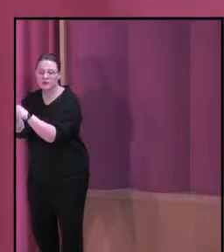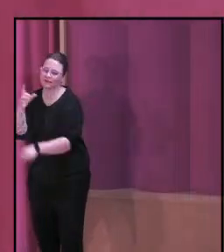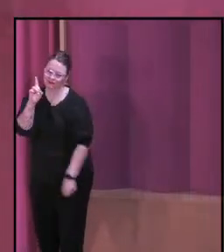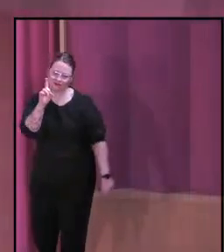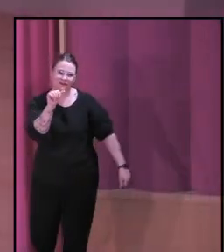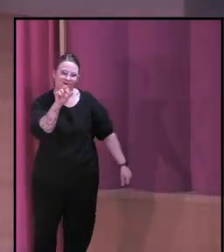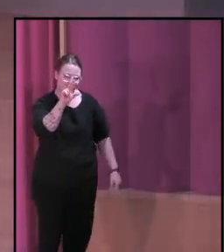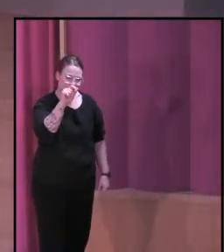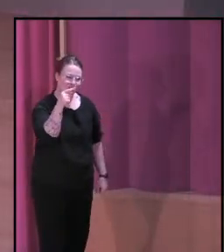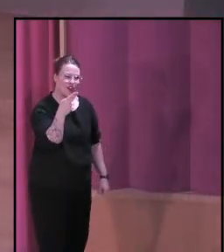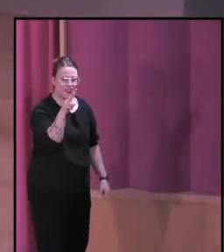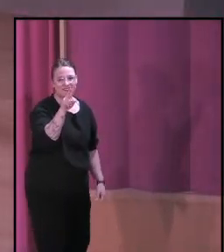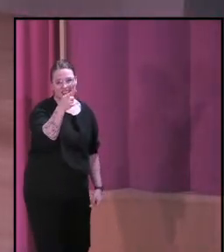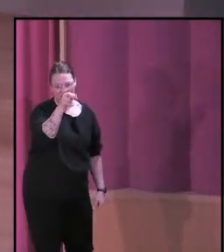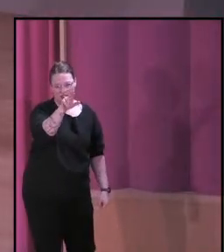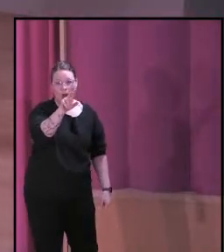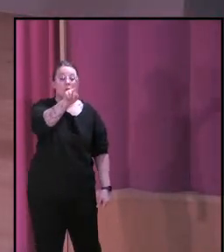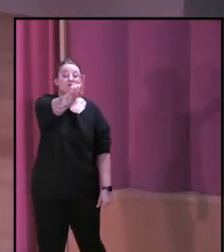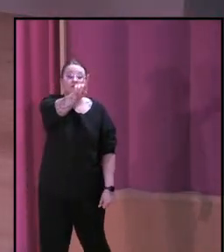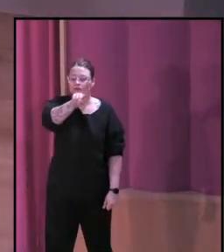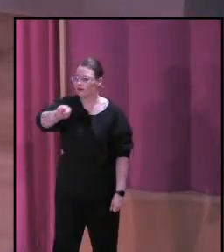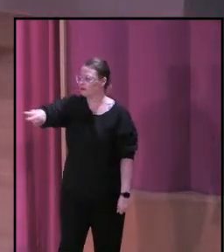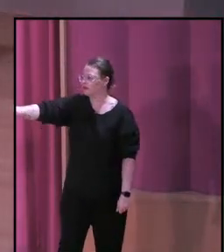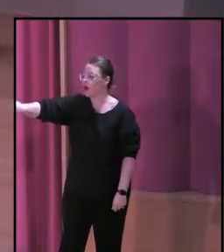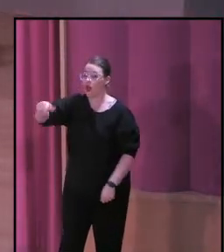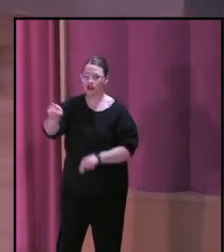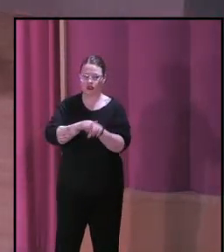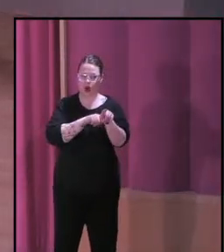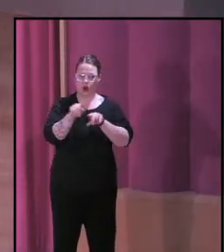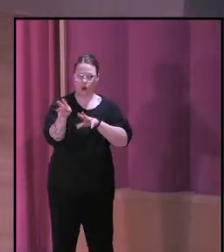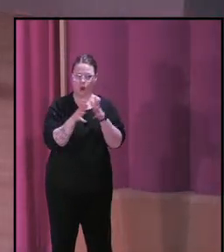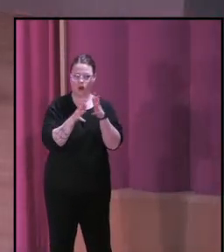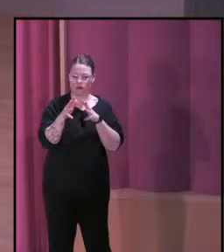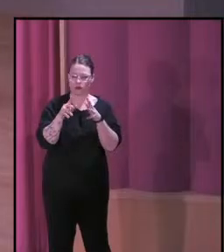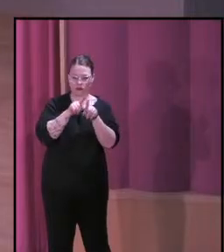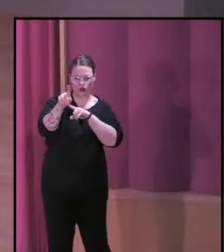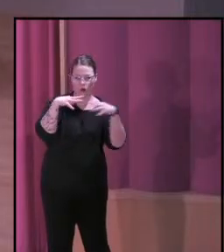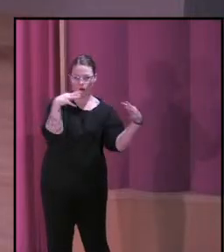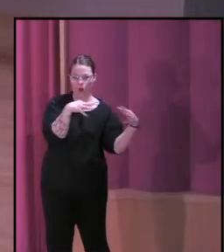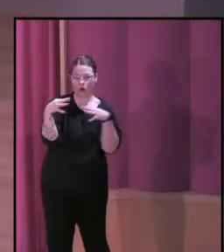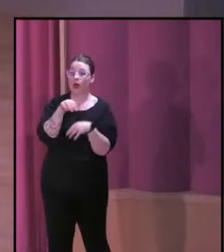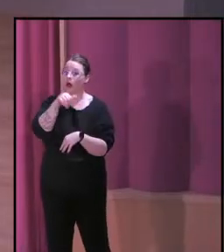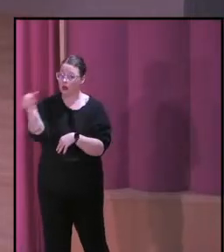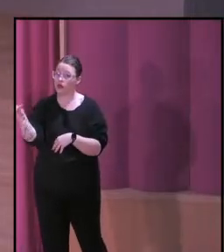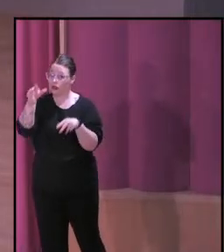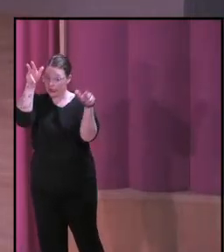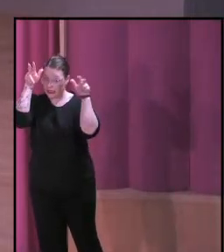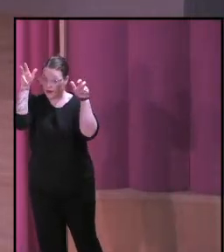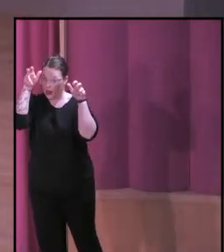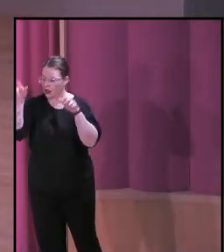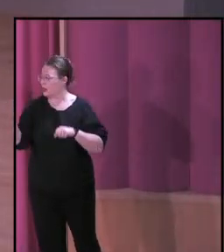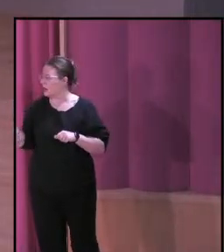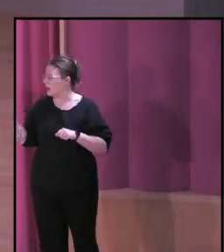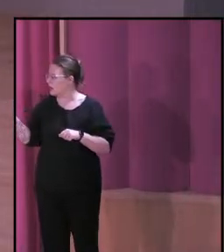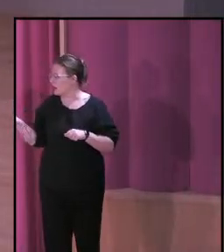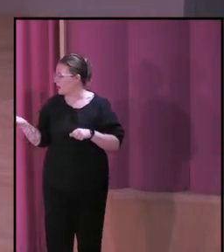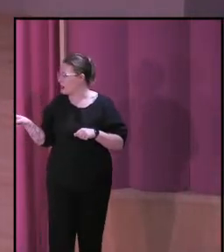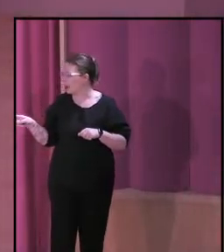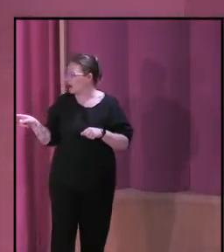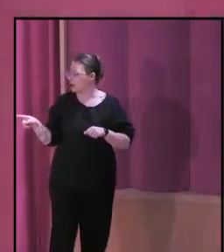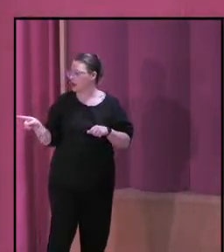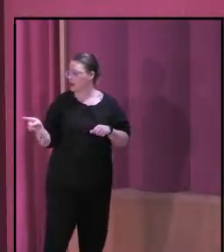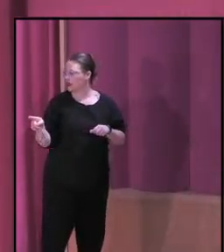Vader. And as long as we're at it, here's another Star Wars trick. Also evil but bigger, the Imperial Star